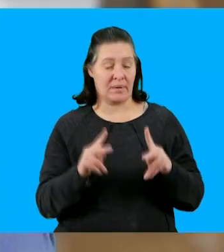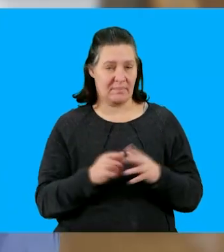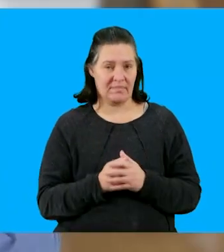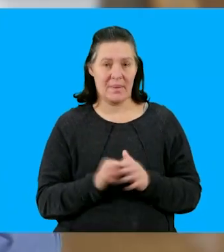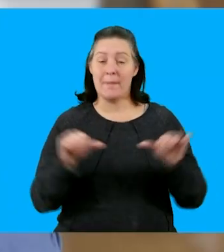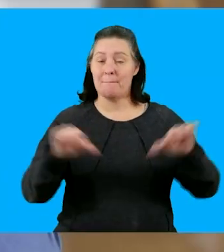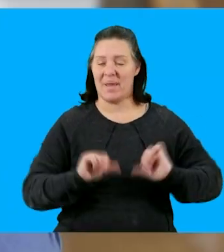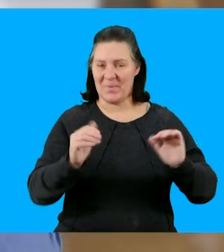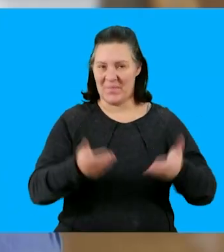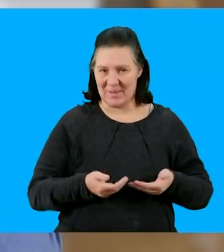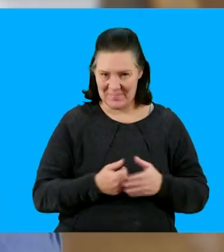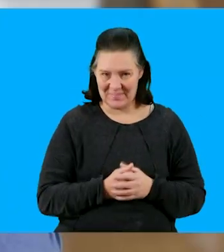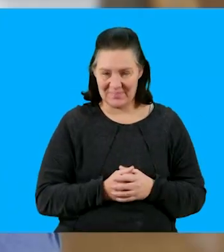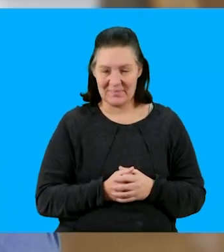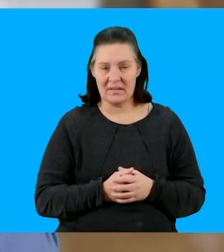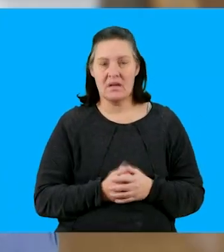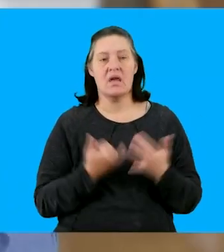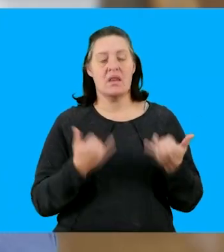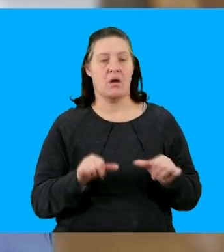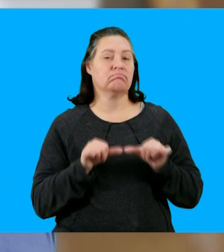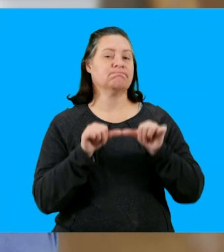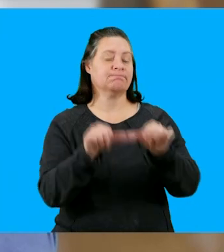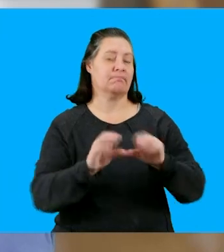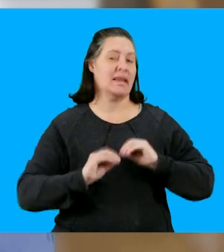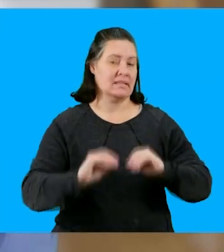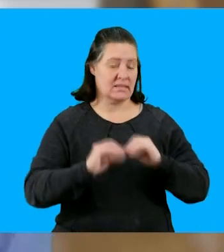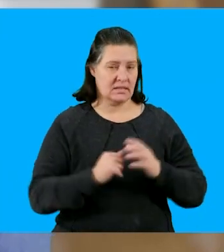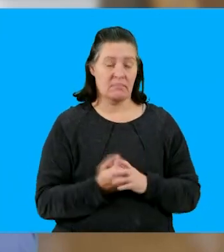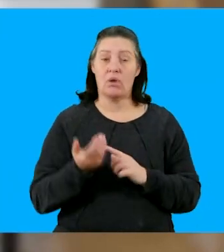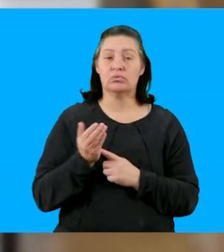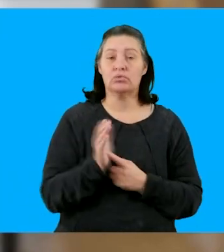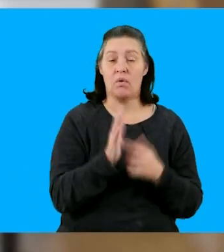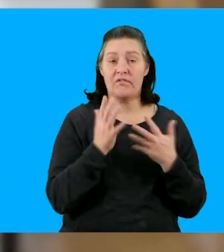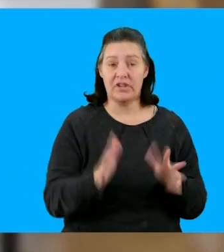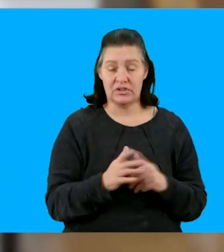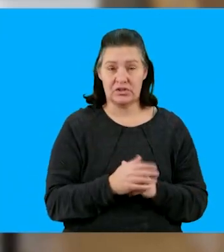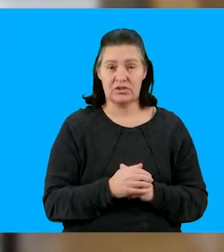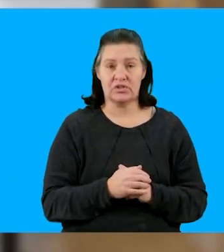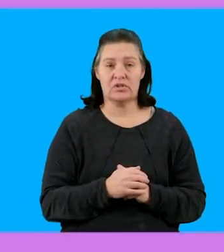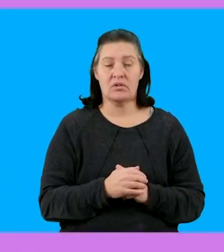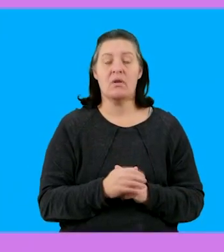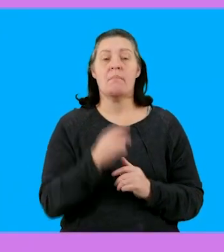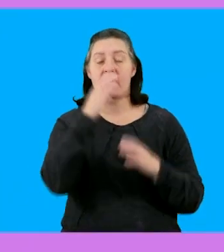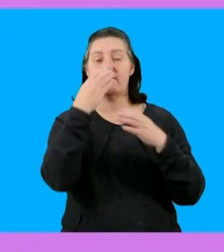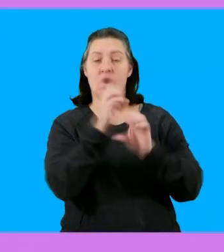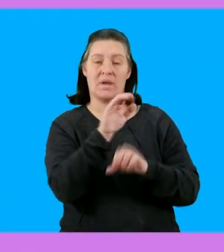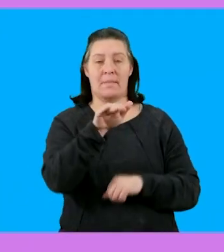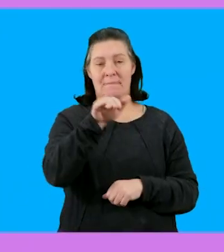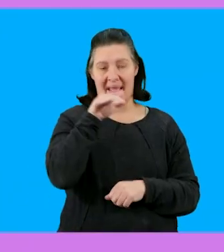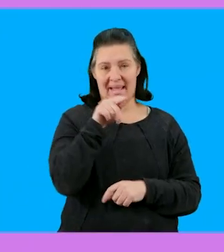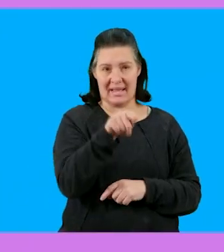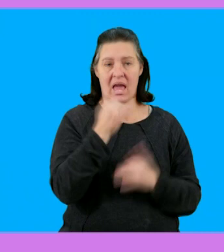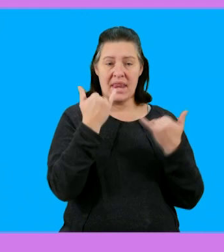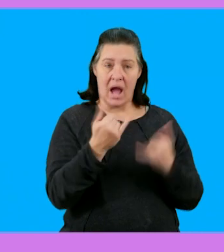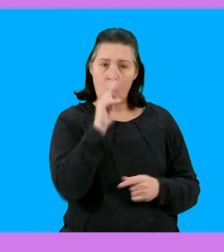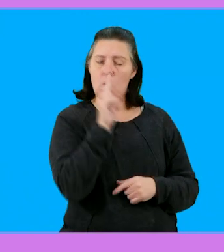All right, guys, welcome back after that short advert break. Let's continue with our lesson. As indicated early on, we are focusing on banking, and now